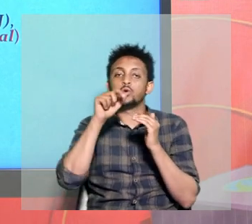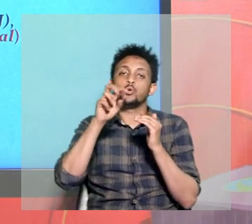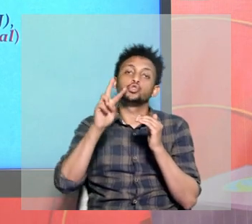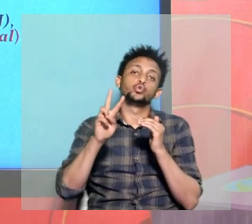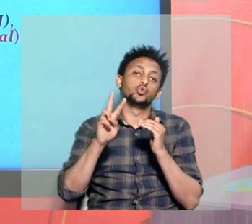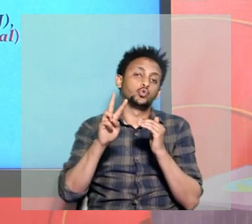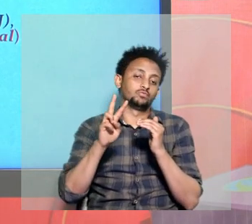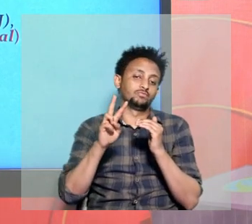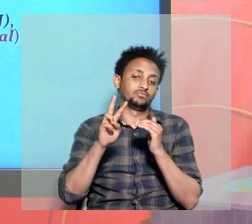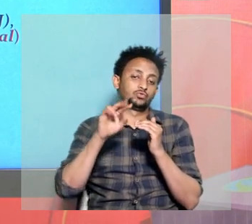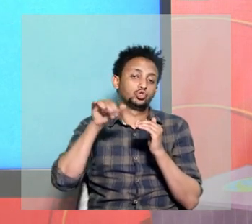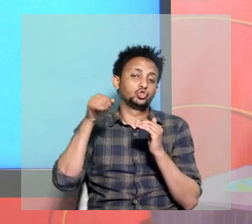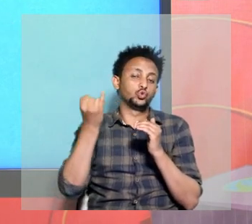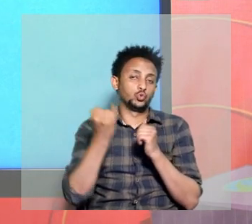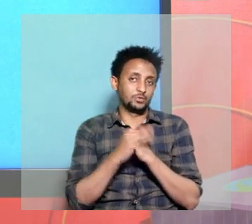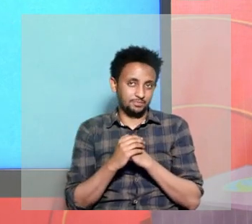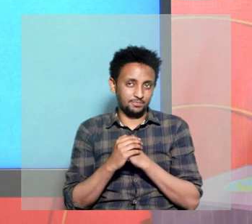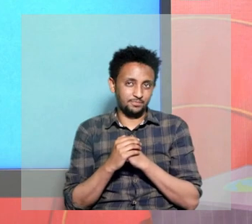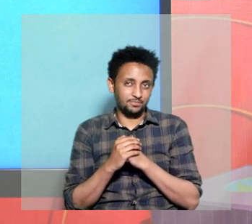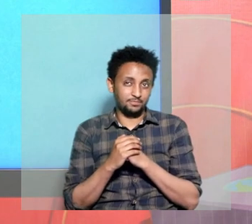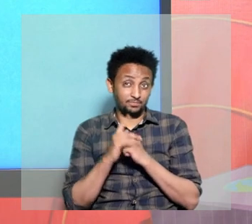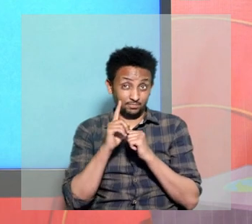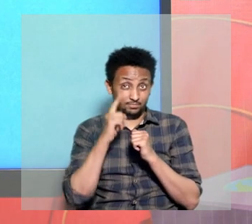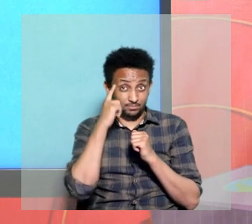4.2 joule.